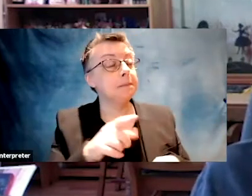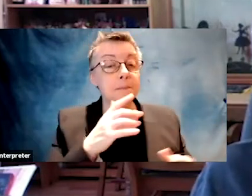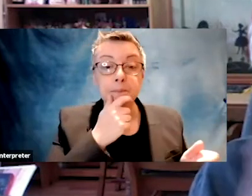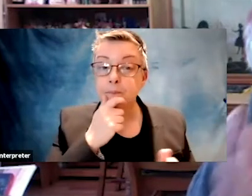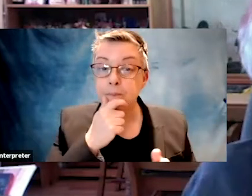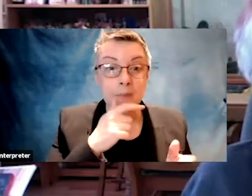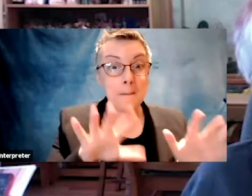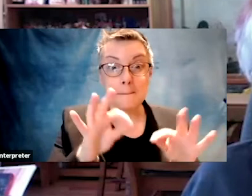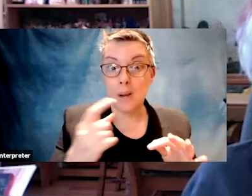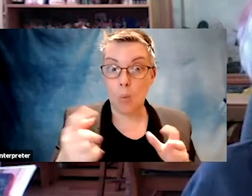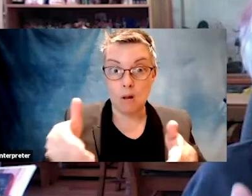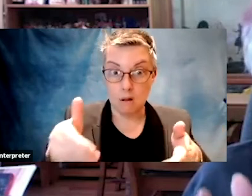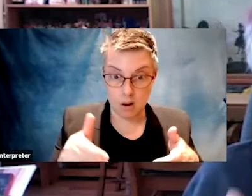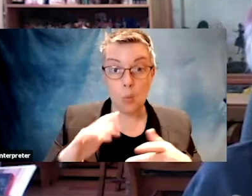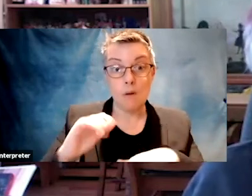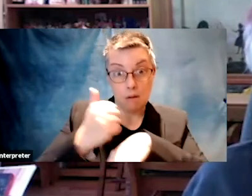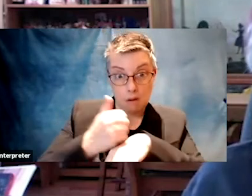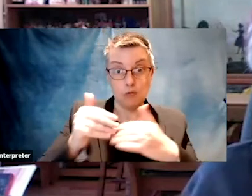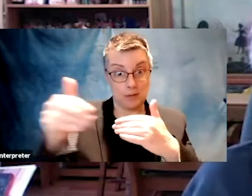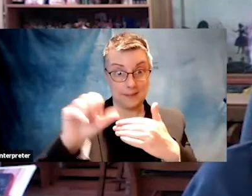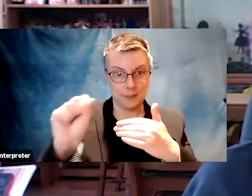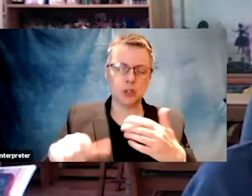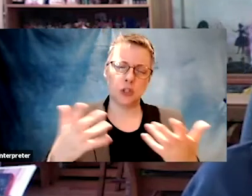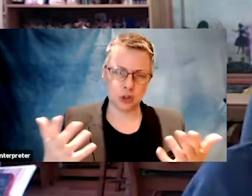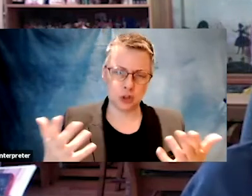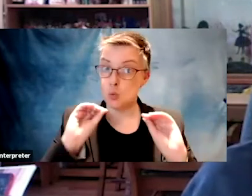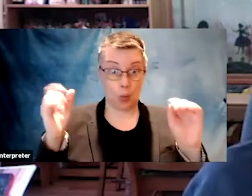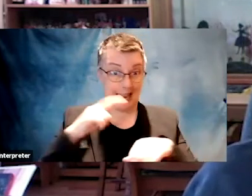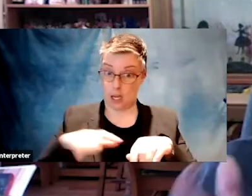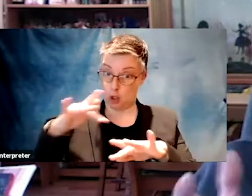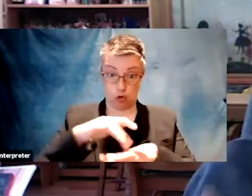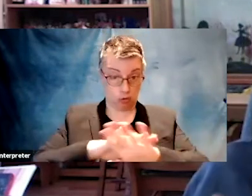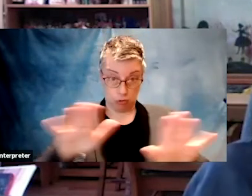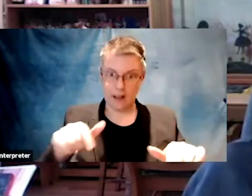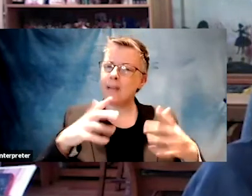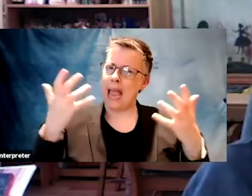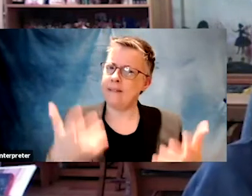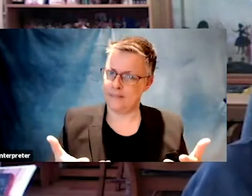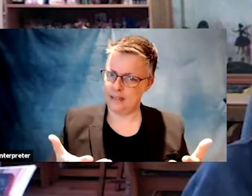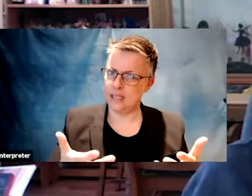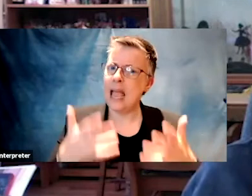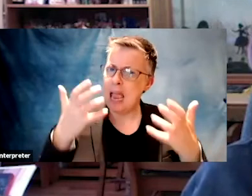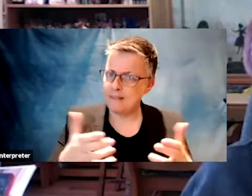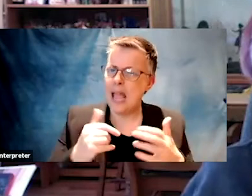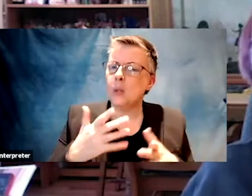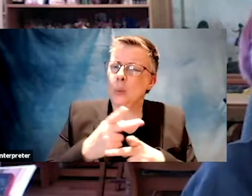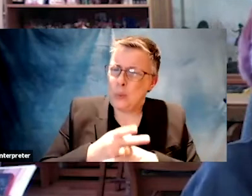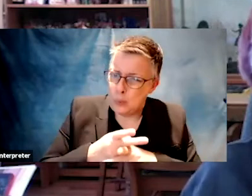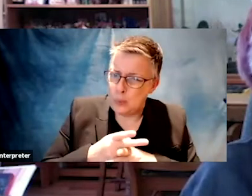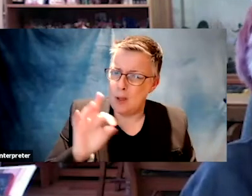vitrines. We position it for the rest of the semester. No one's allowed to touch it. Um, they're very heavy and they're very fragile, these things.